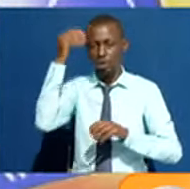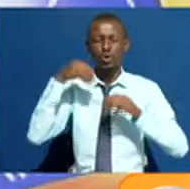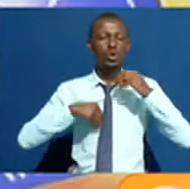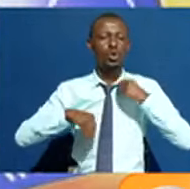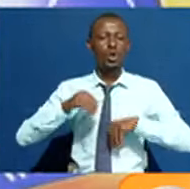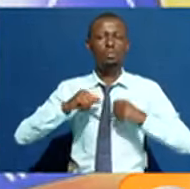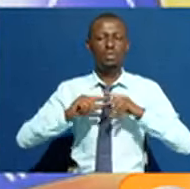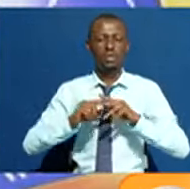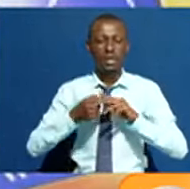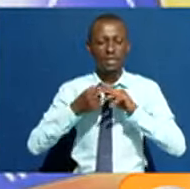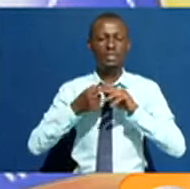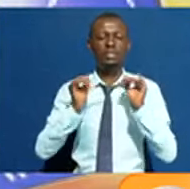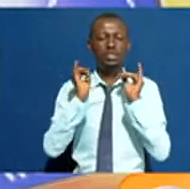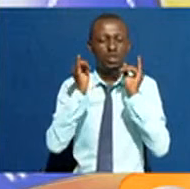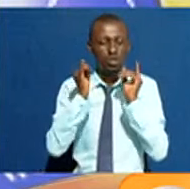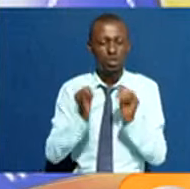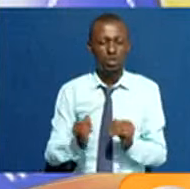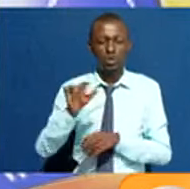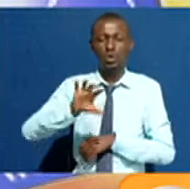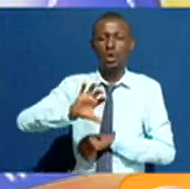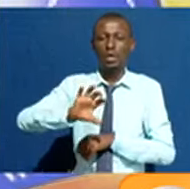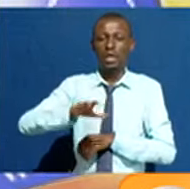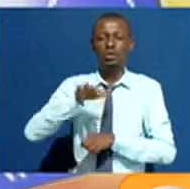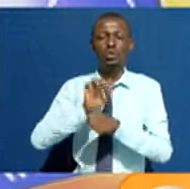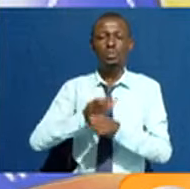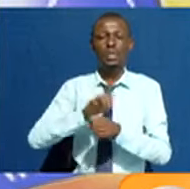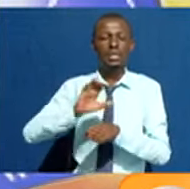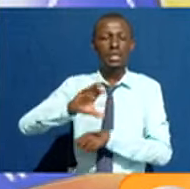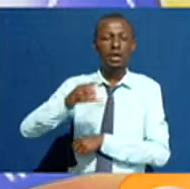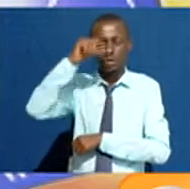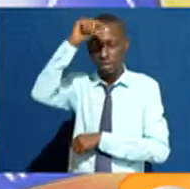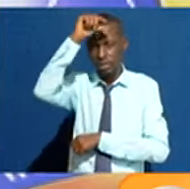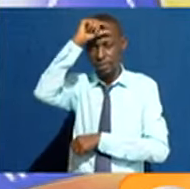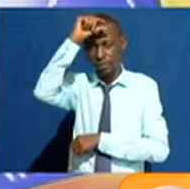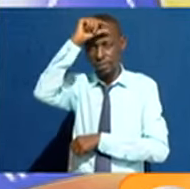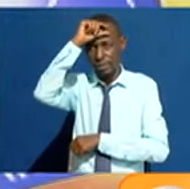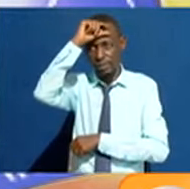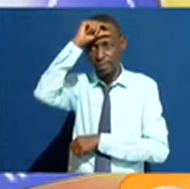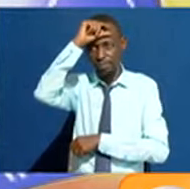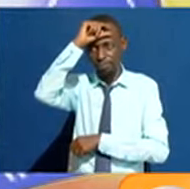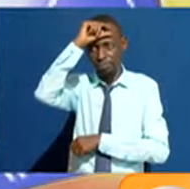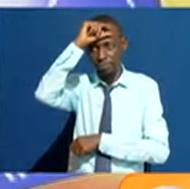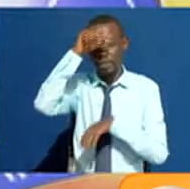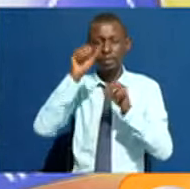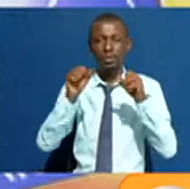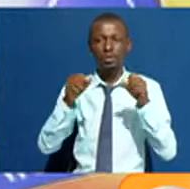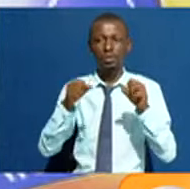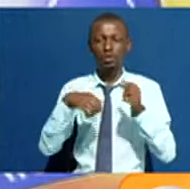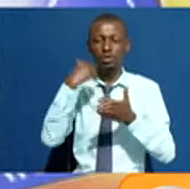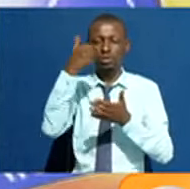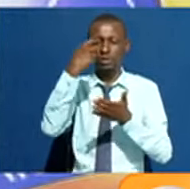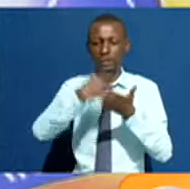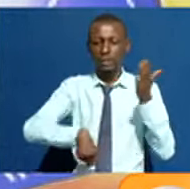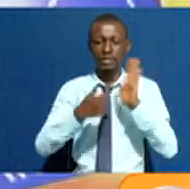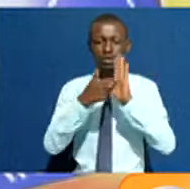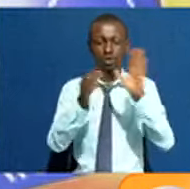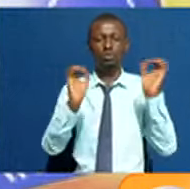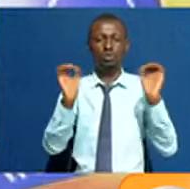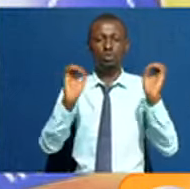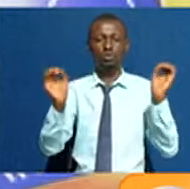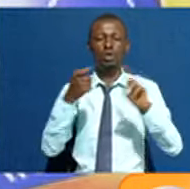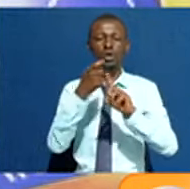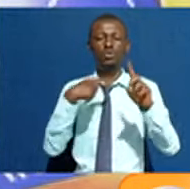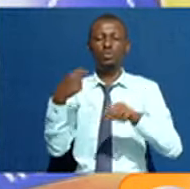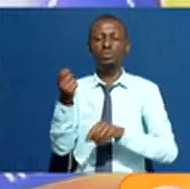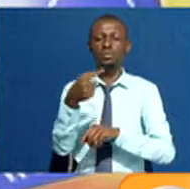the counties, that majority of the county governments are no longer remitting statutory deductions from